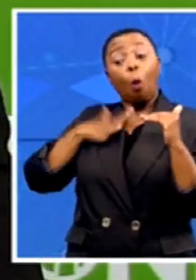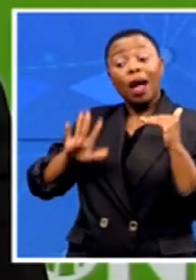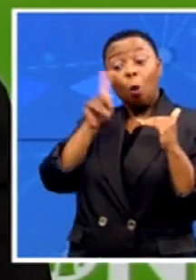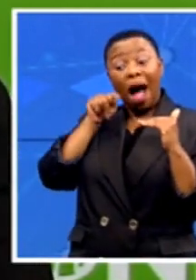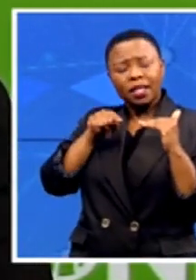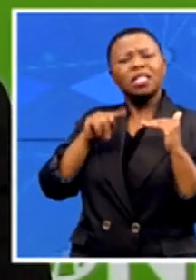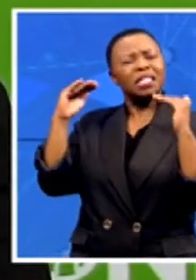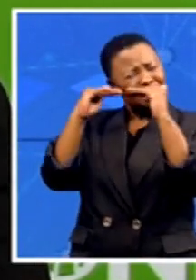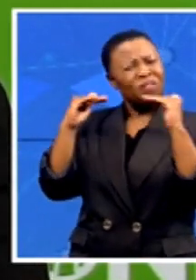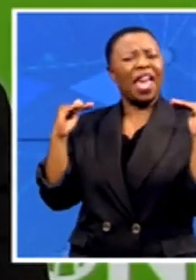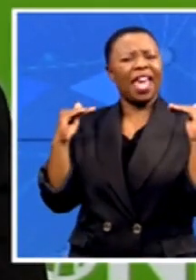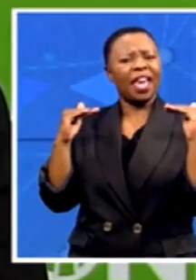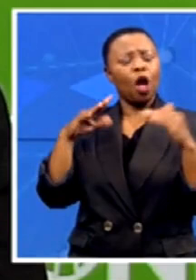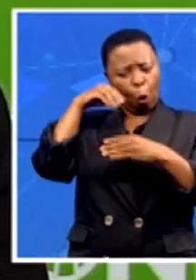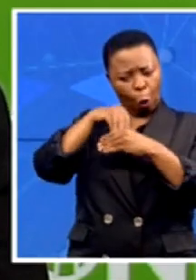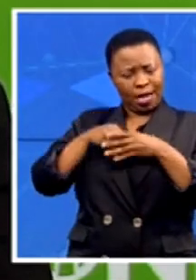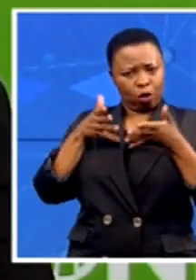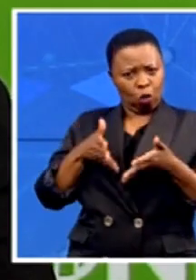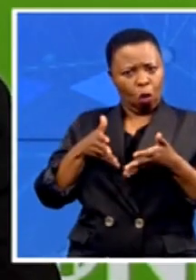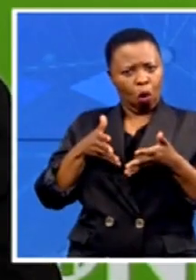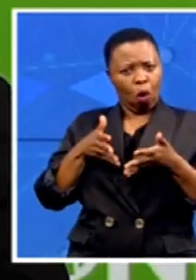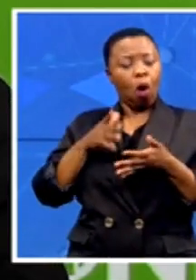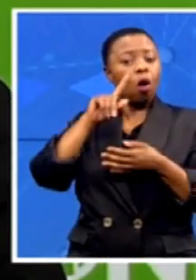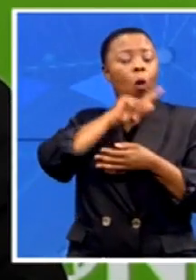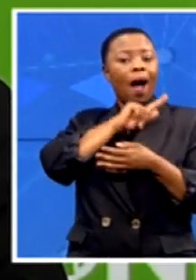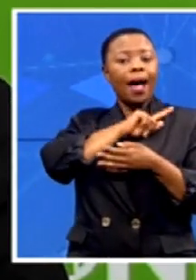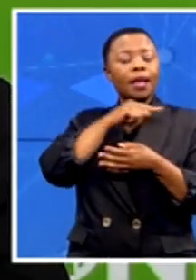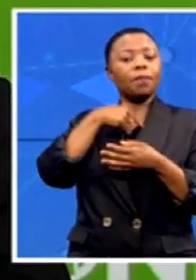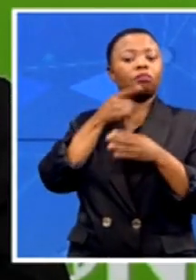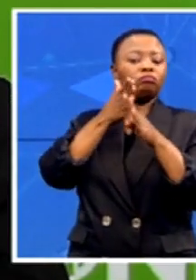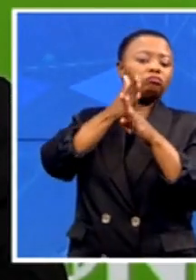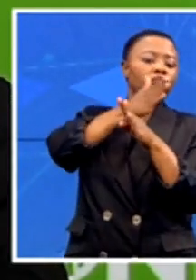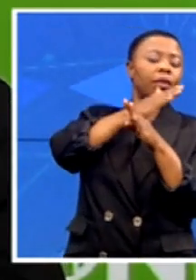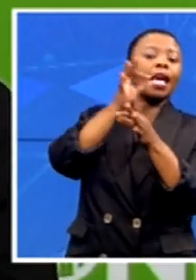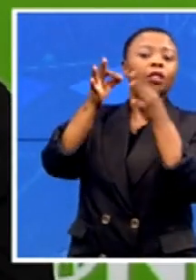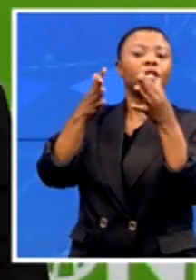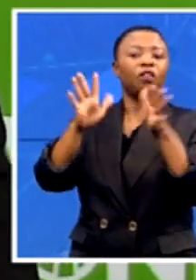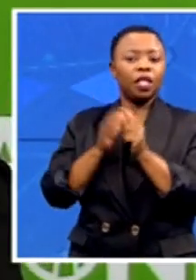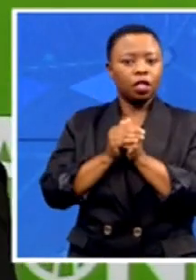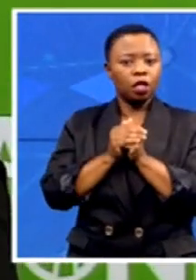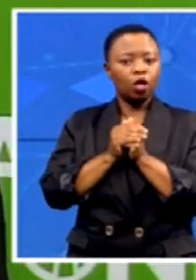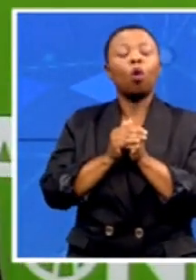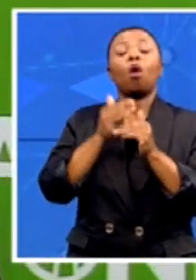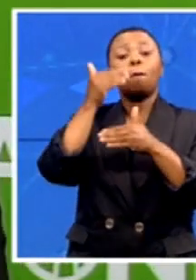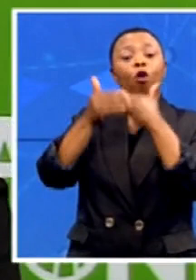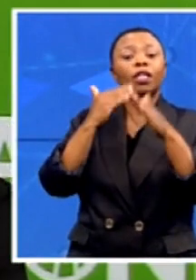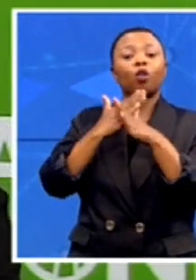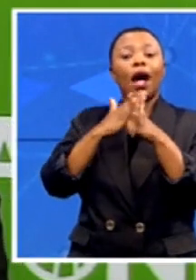bearing in mind everything I've just mentioned to you. So how does the process work? So last